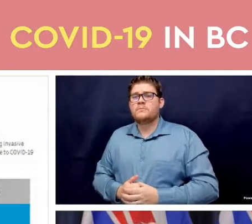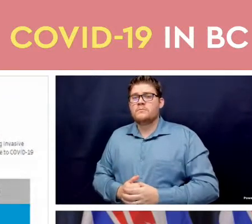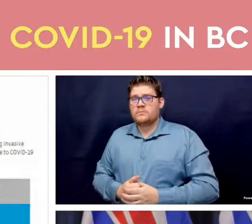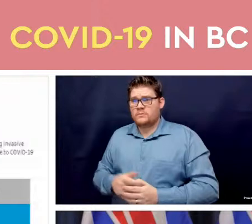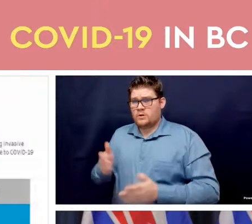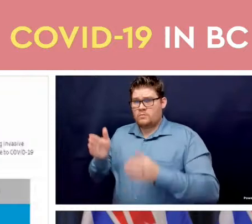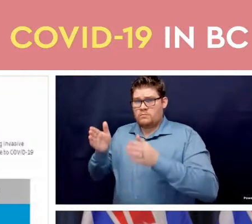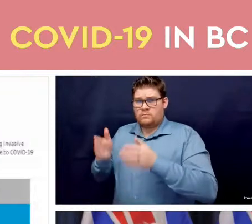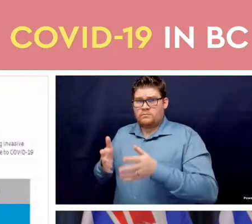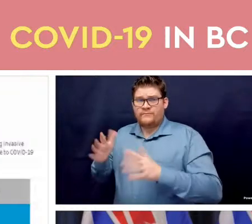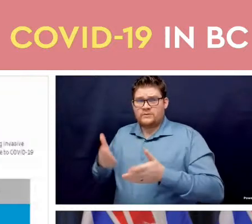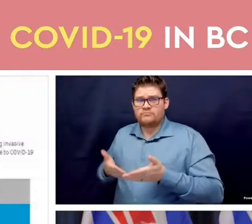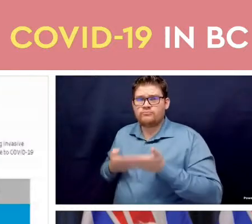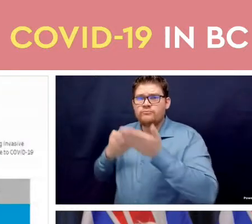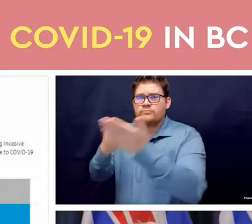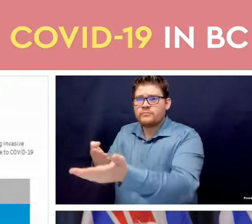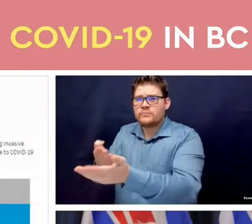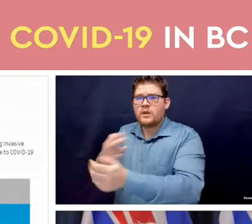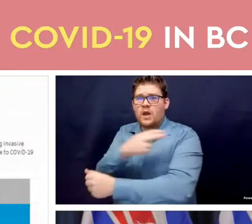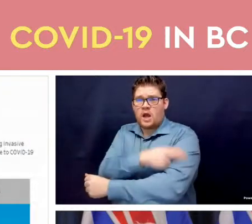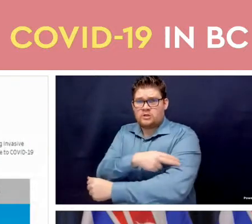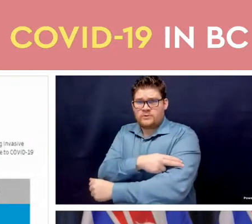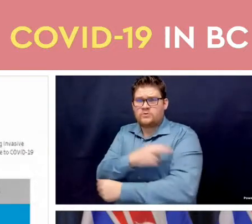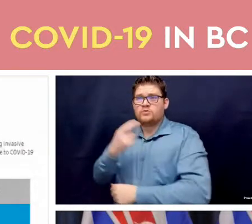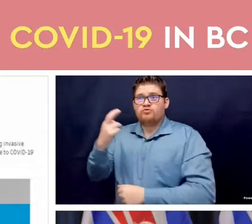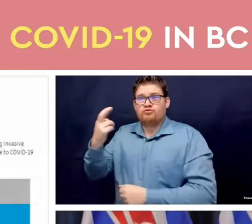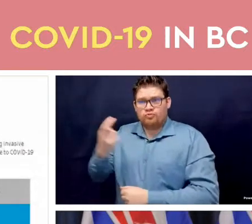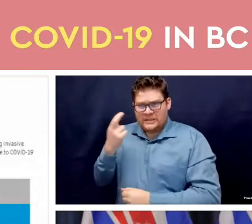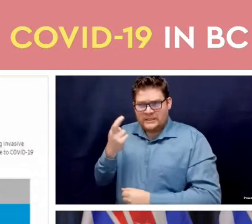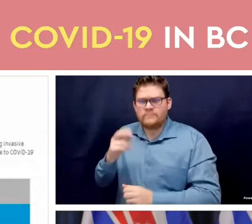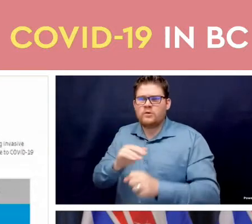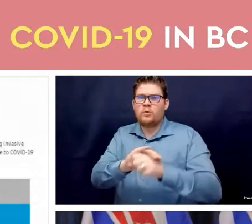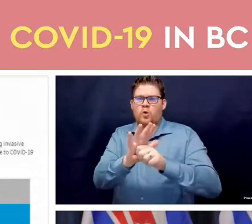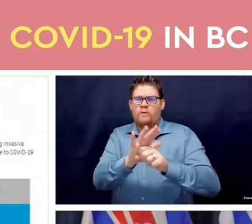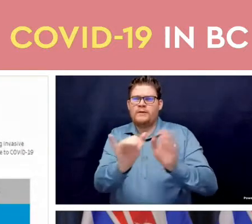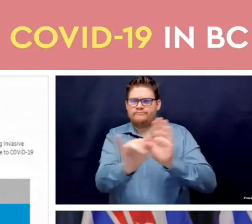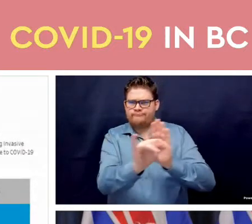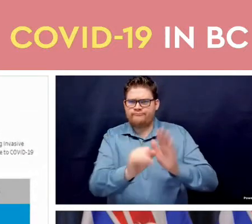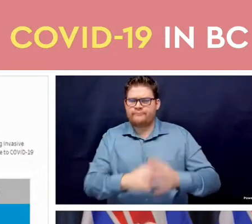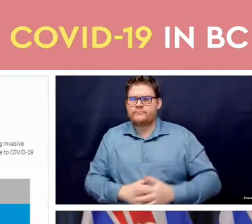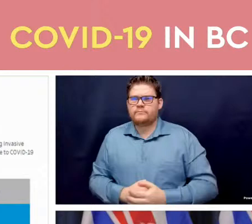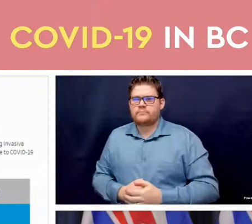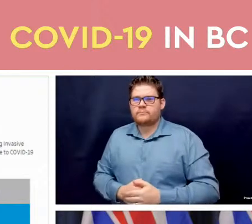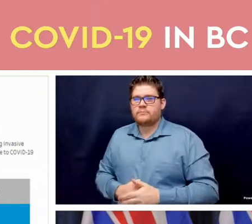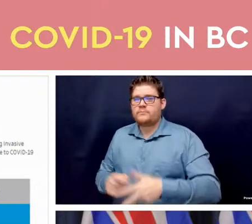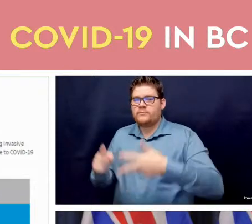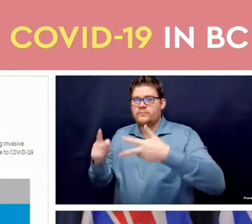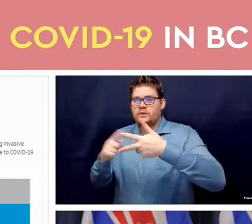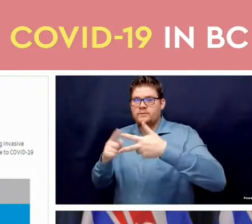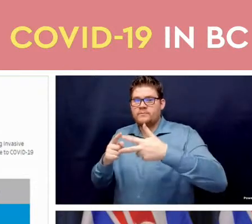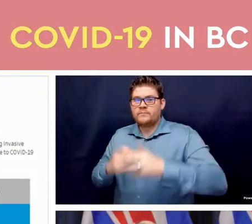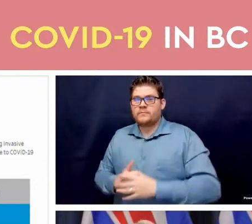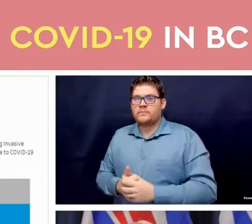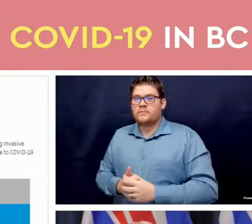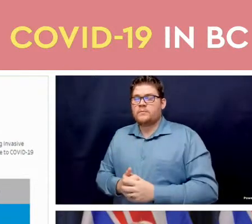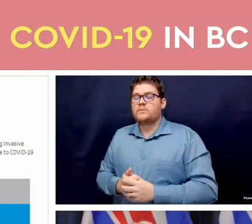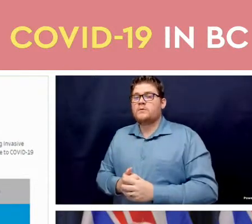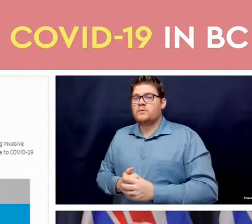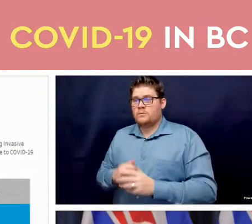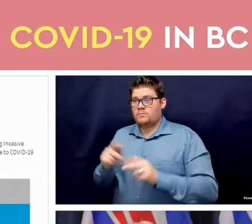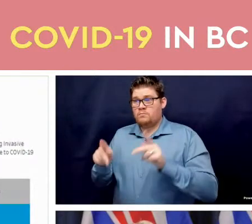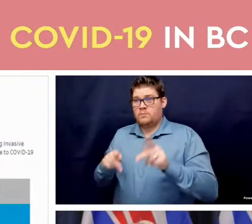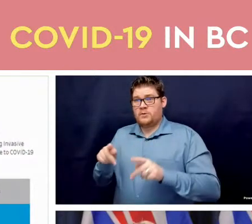people admit it to labor and delivery or to medical wards, mental health issues, who are